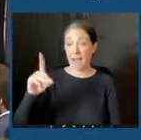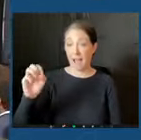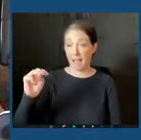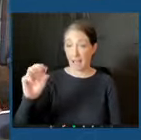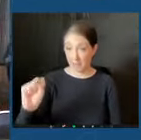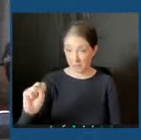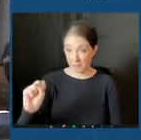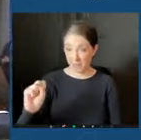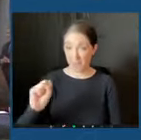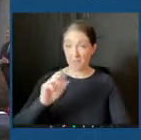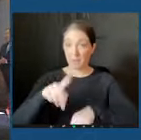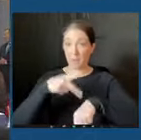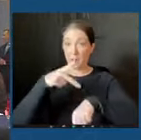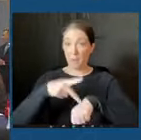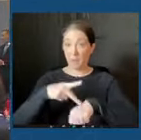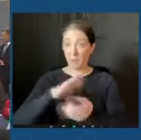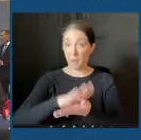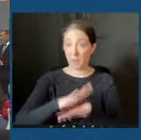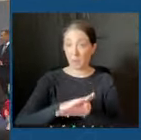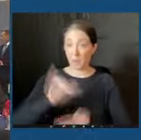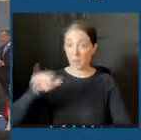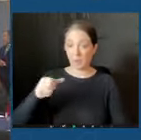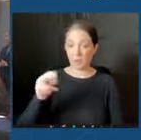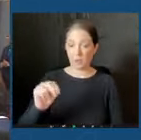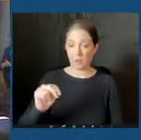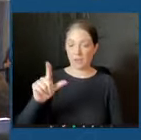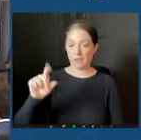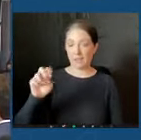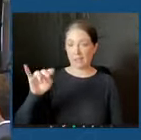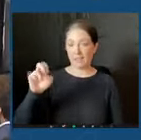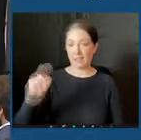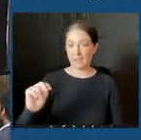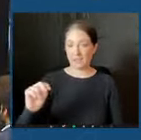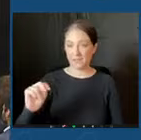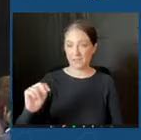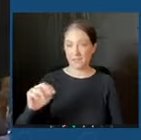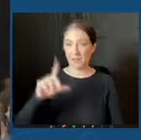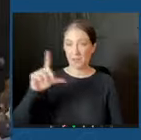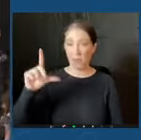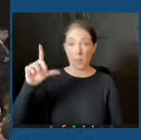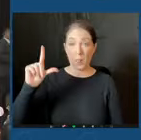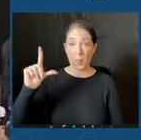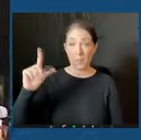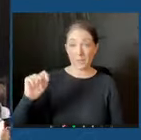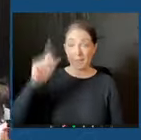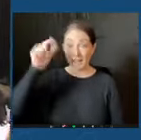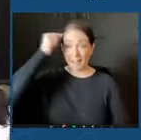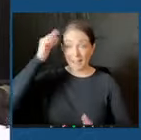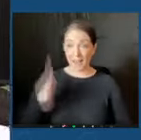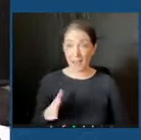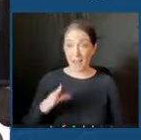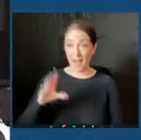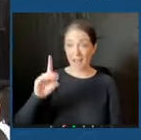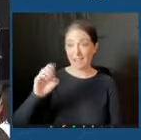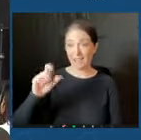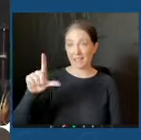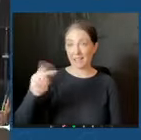The principal of the Clinton School, John Levin. The Lieutenant Governor, Antonio Delgado.